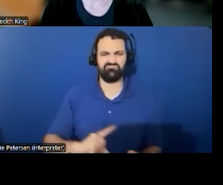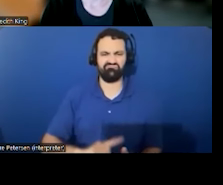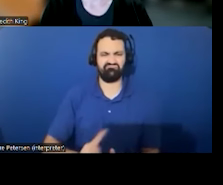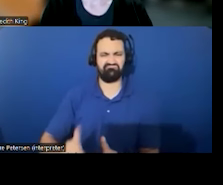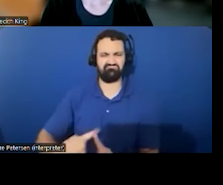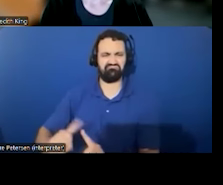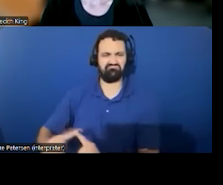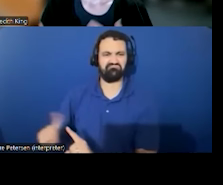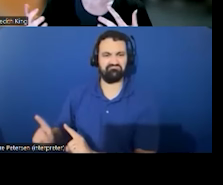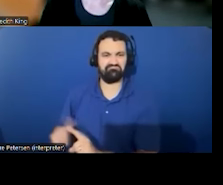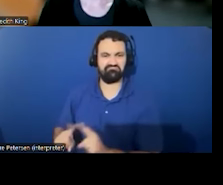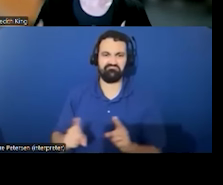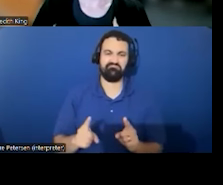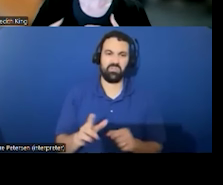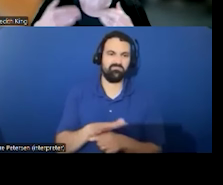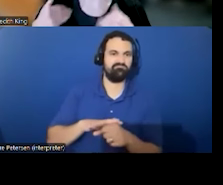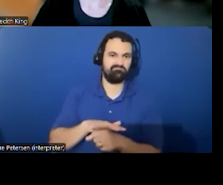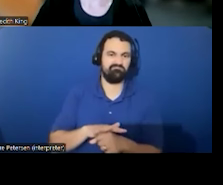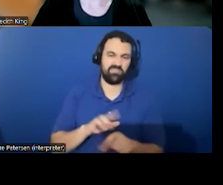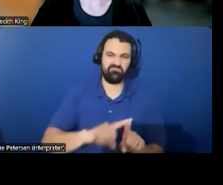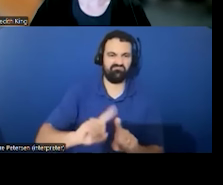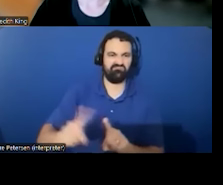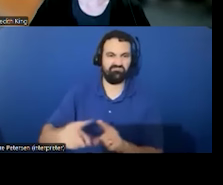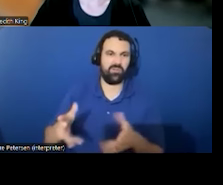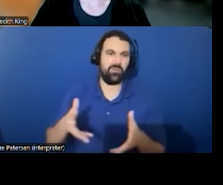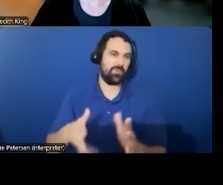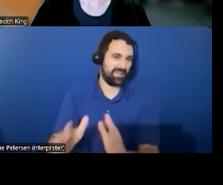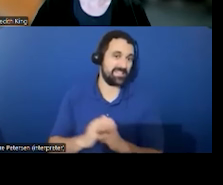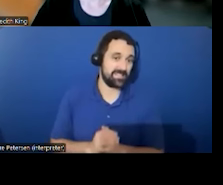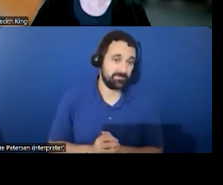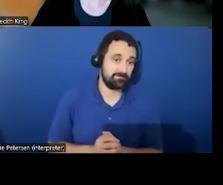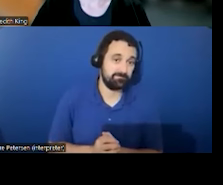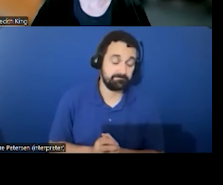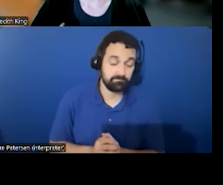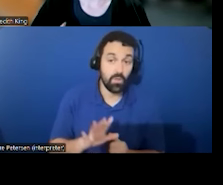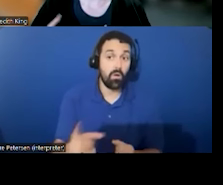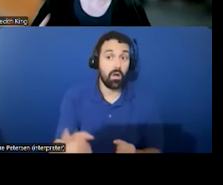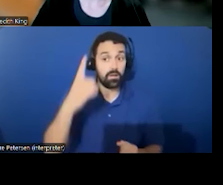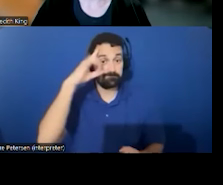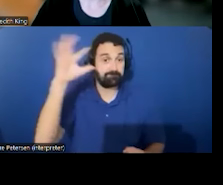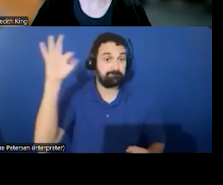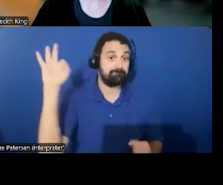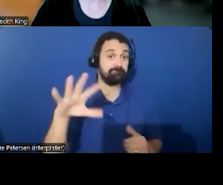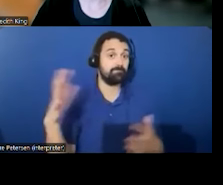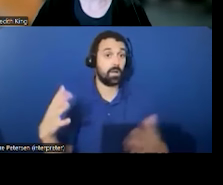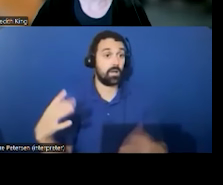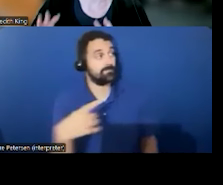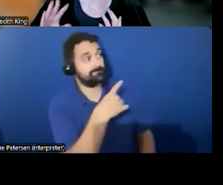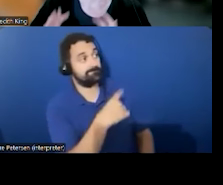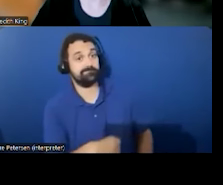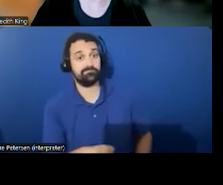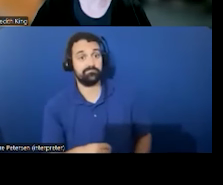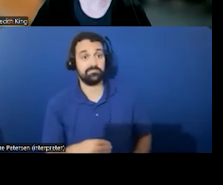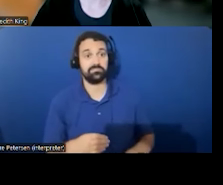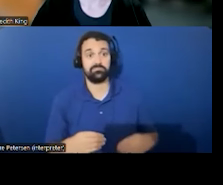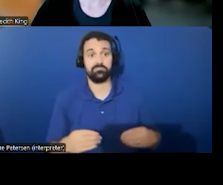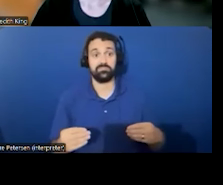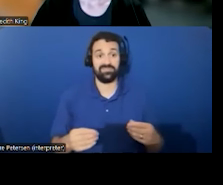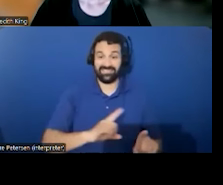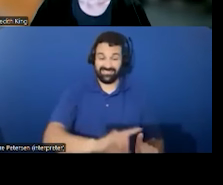means. An important thing to remember when you're thinking about all of this is that variability is